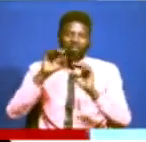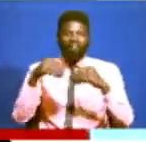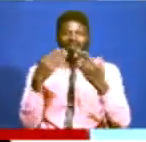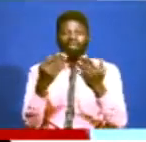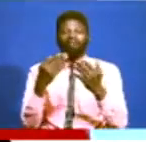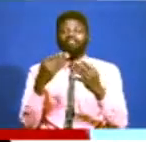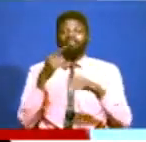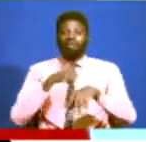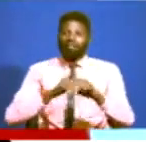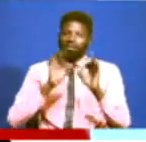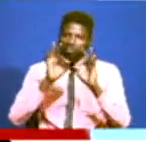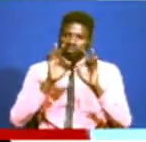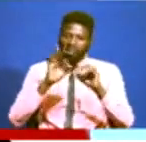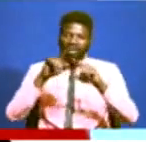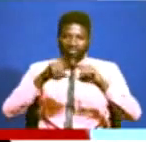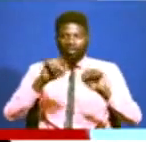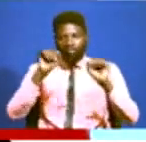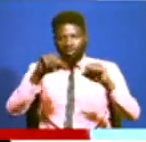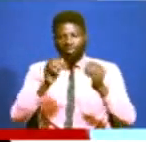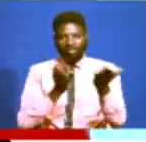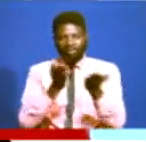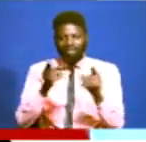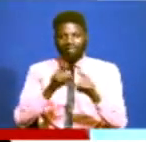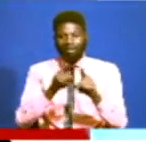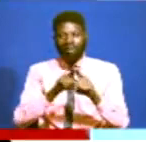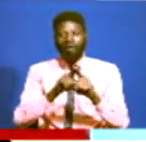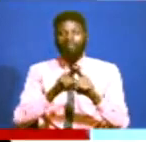also implement rigorous security actions